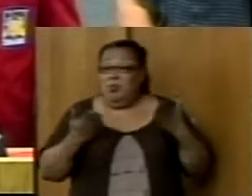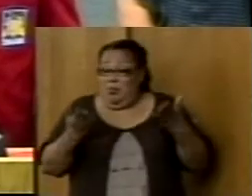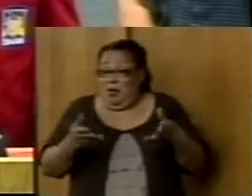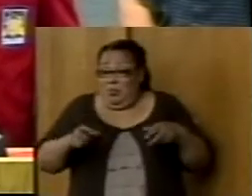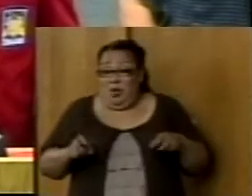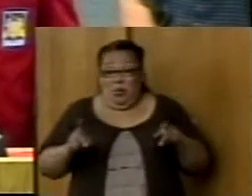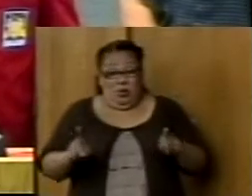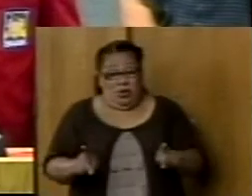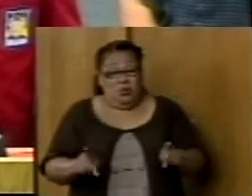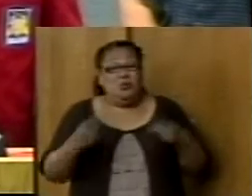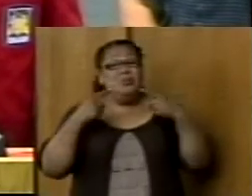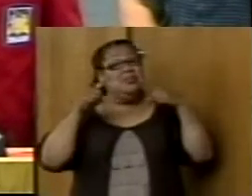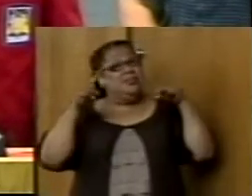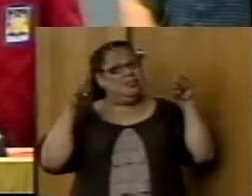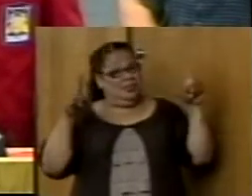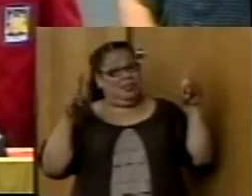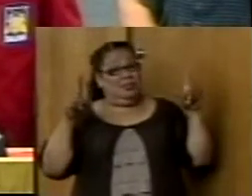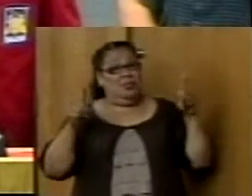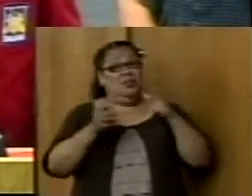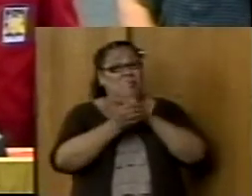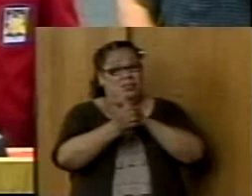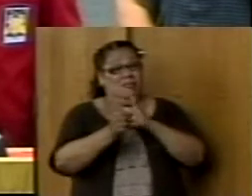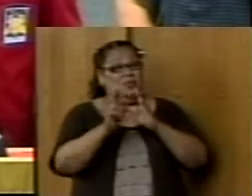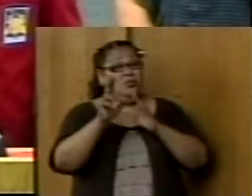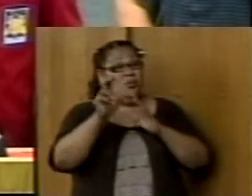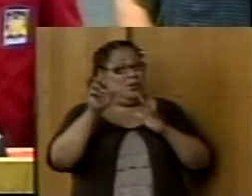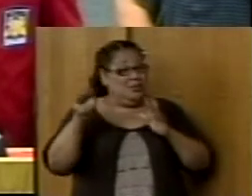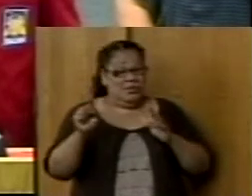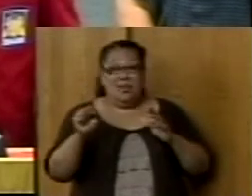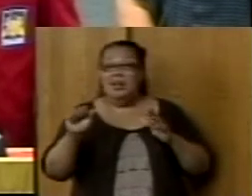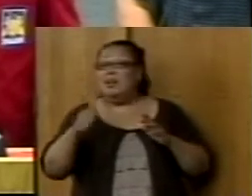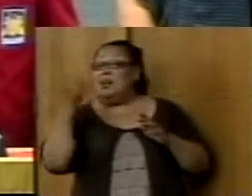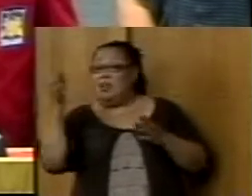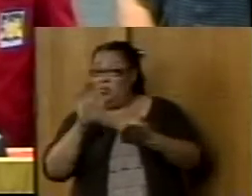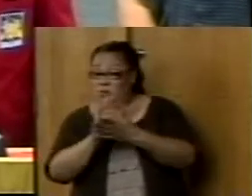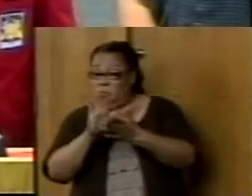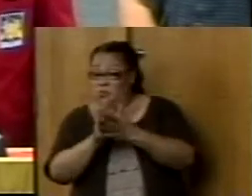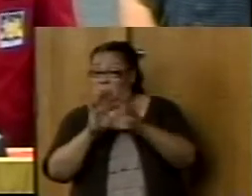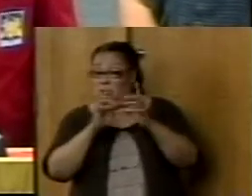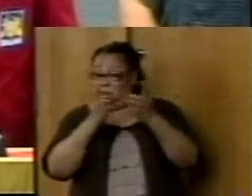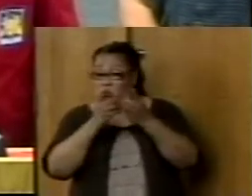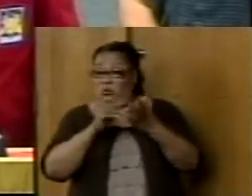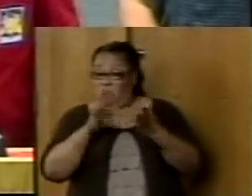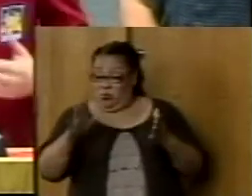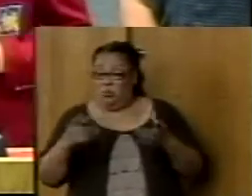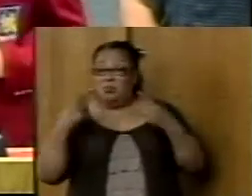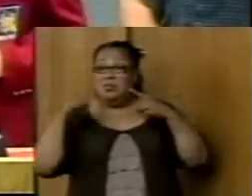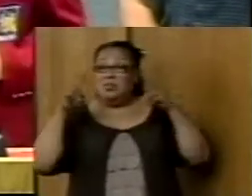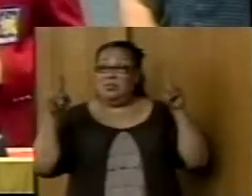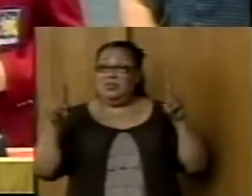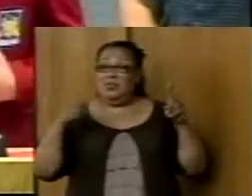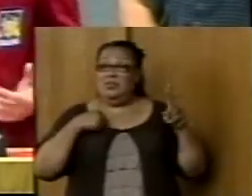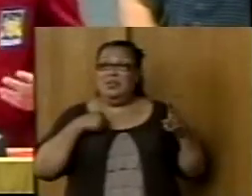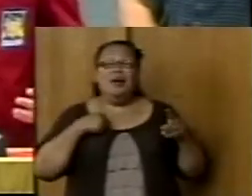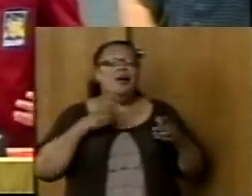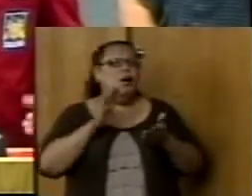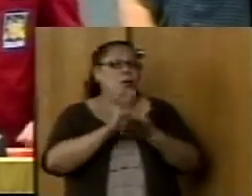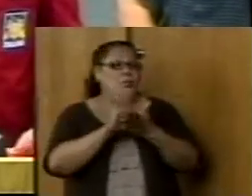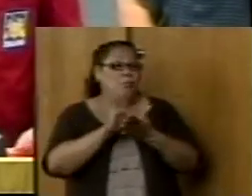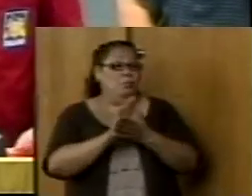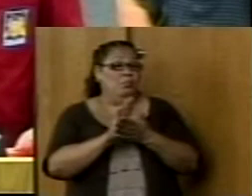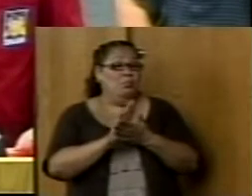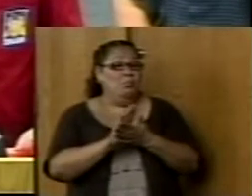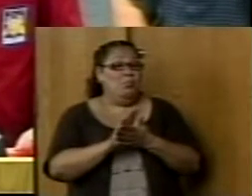be successful in Skills USA and for allowing other school district students to be successful overall. Here's one of my favorite quotes from Ayn